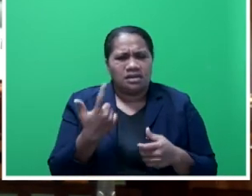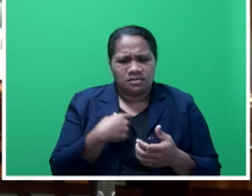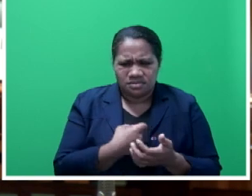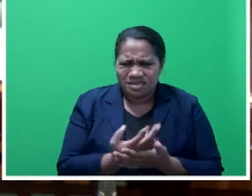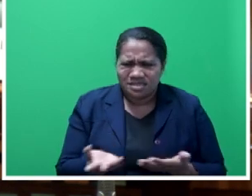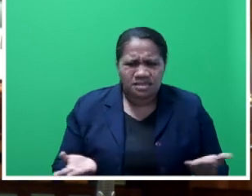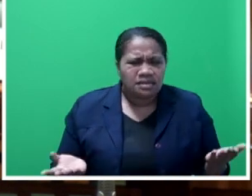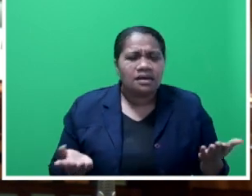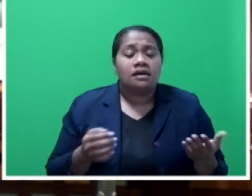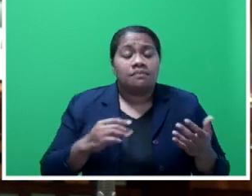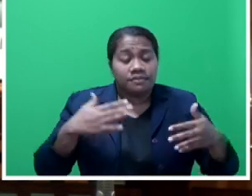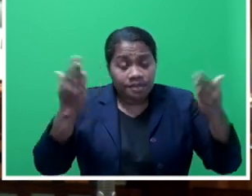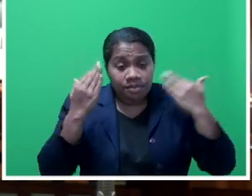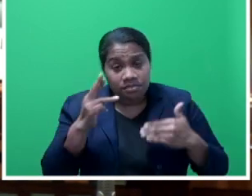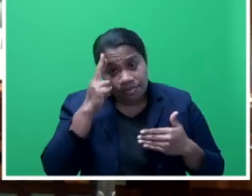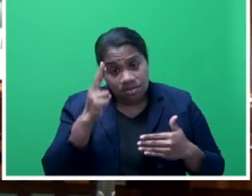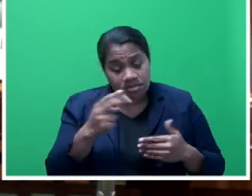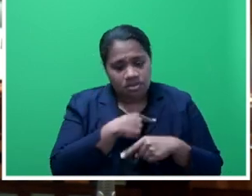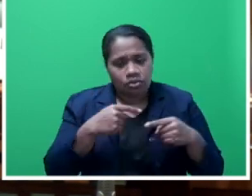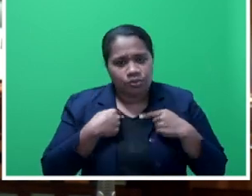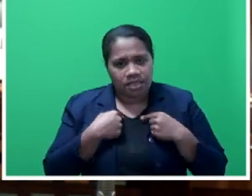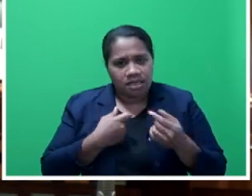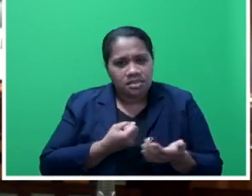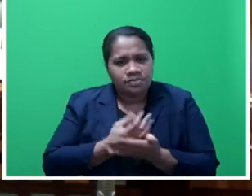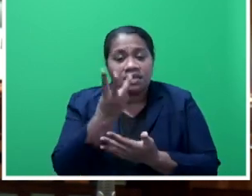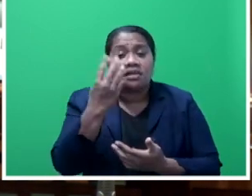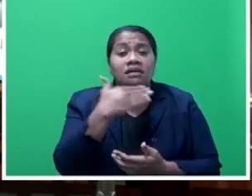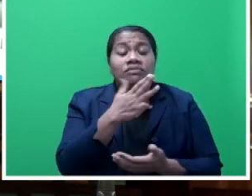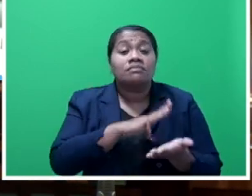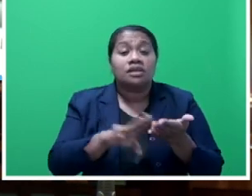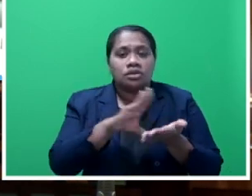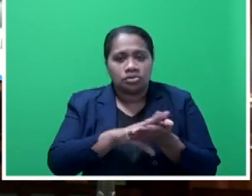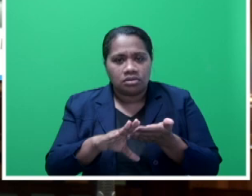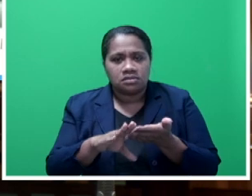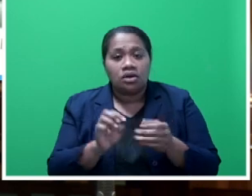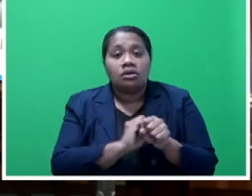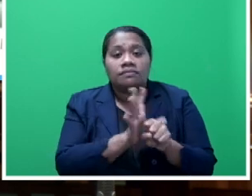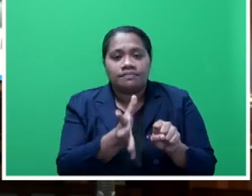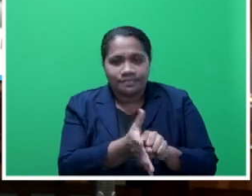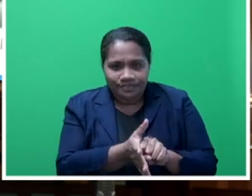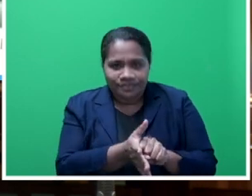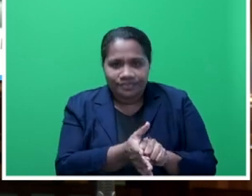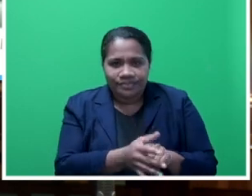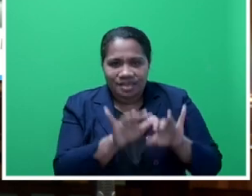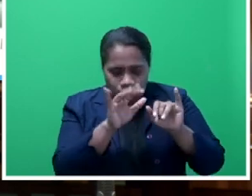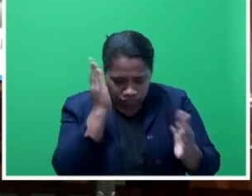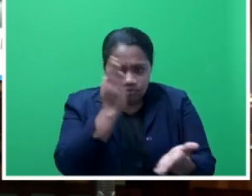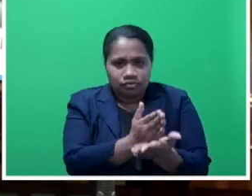sir, we have directly spent $300 million on COVID-19 related matters, directly.